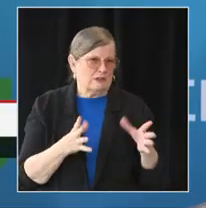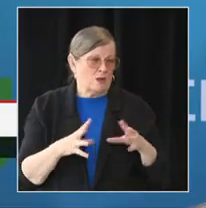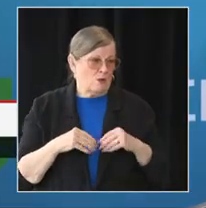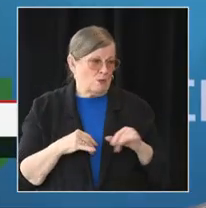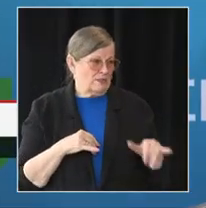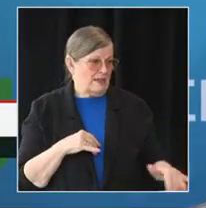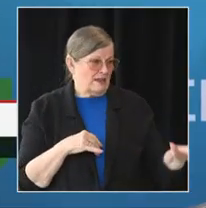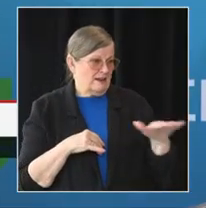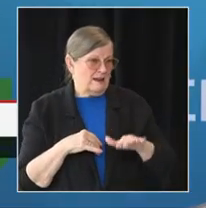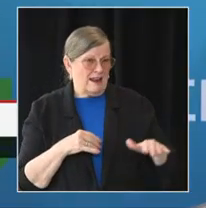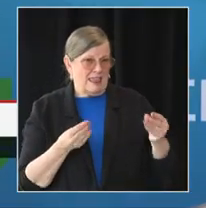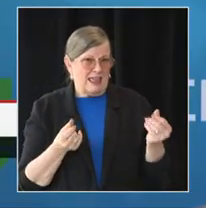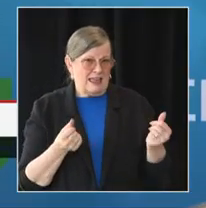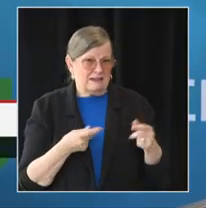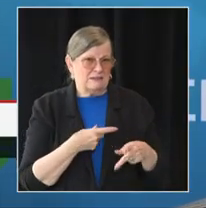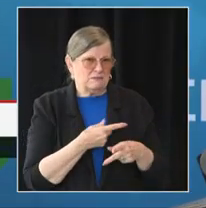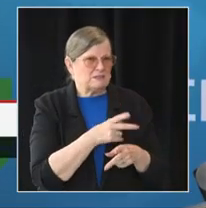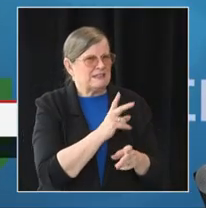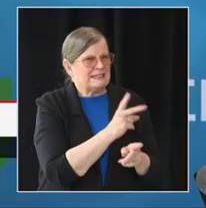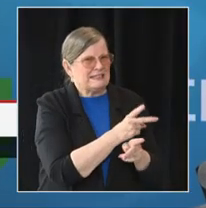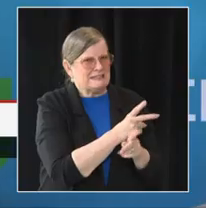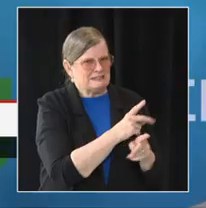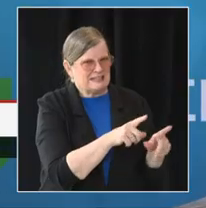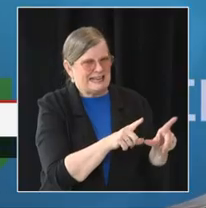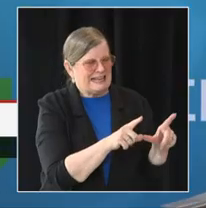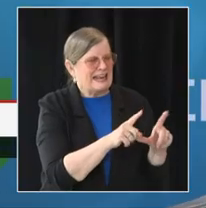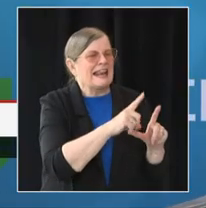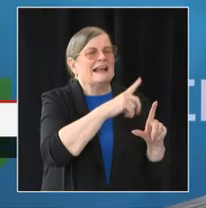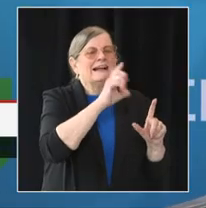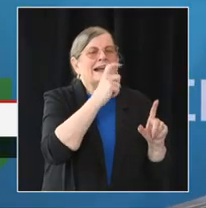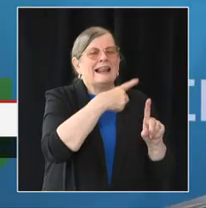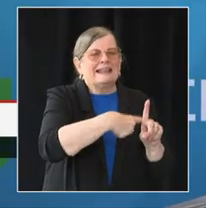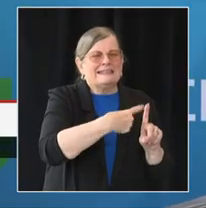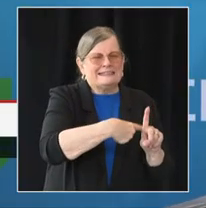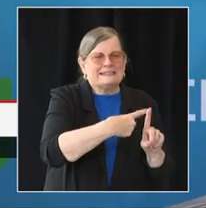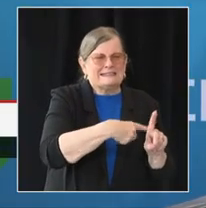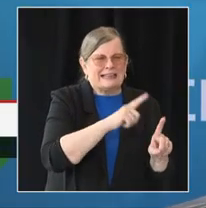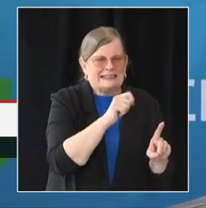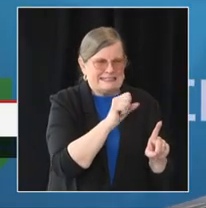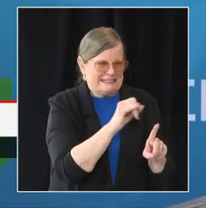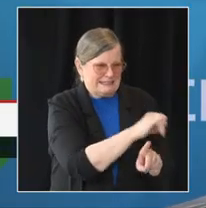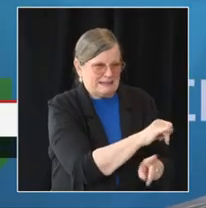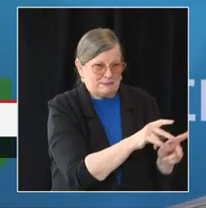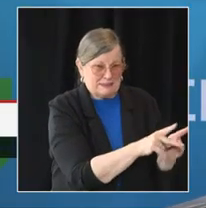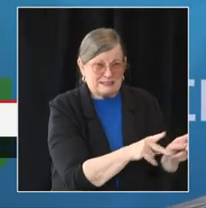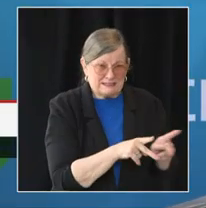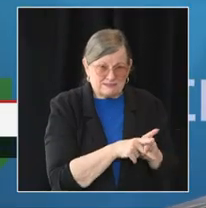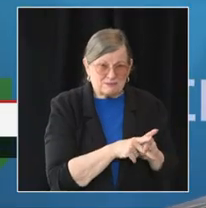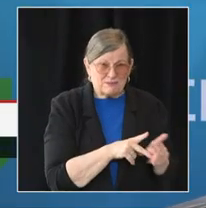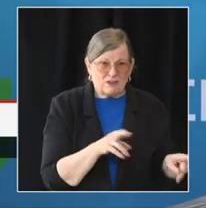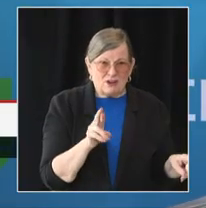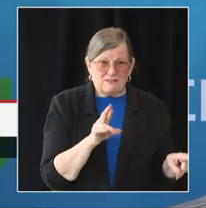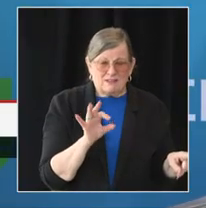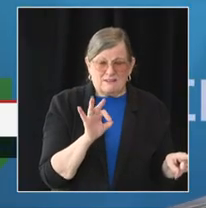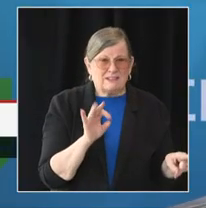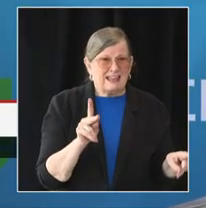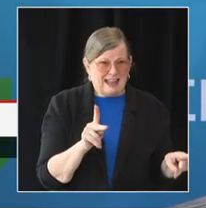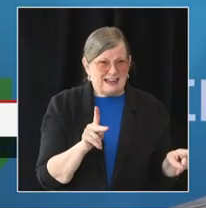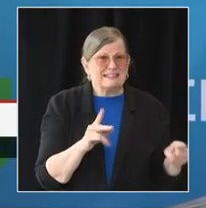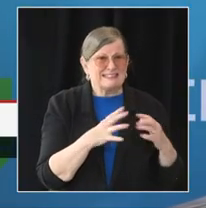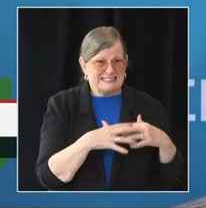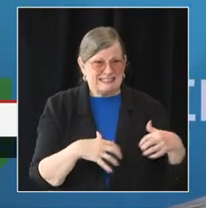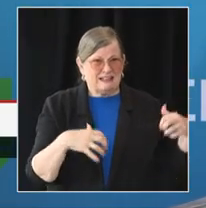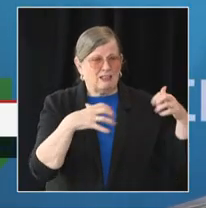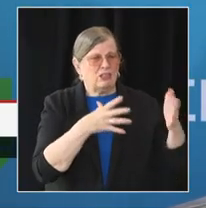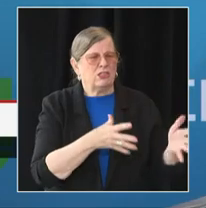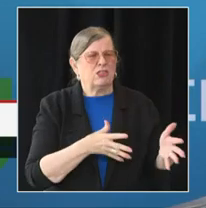lease, and the stadium, RFK Stadium, hasn't been used, I don't know now, for maybe